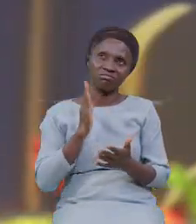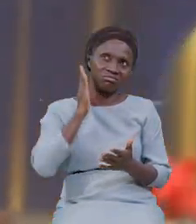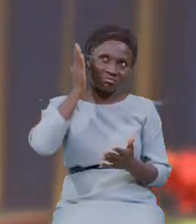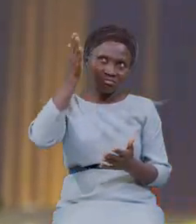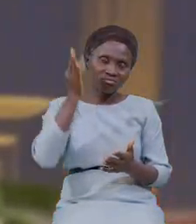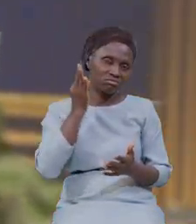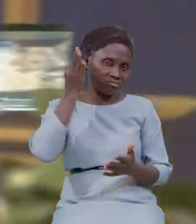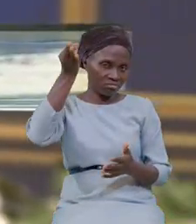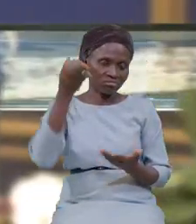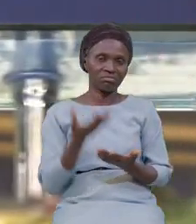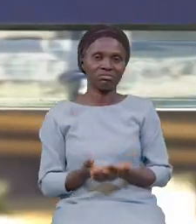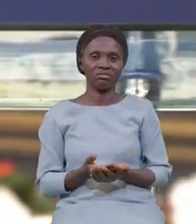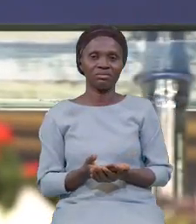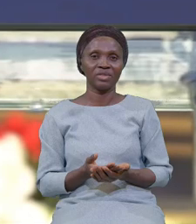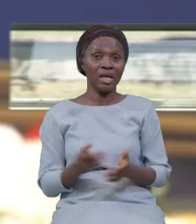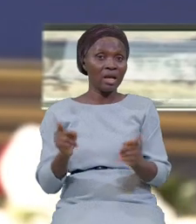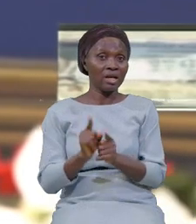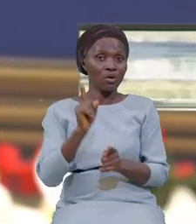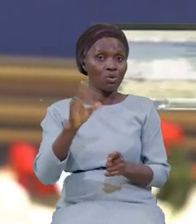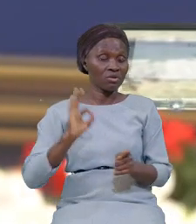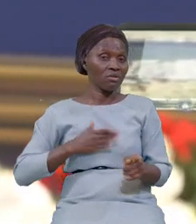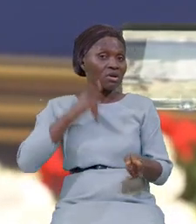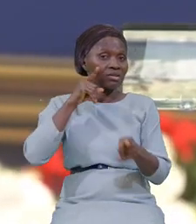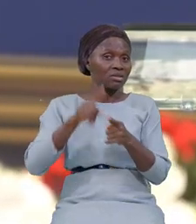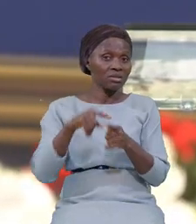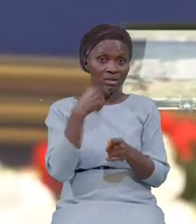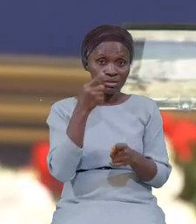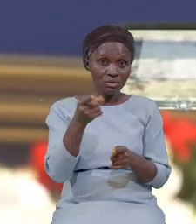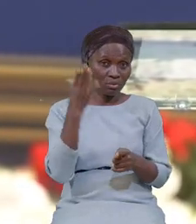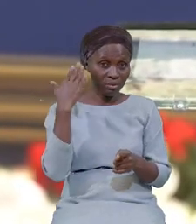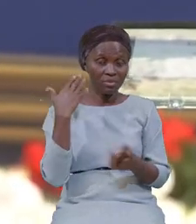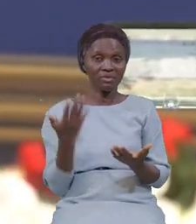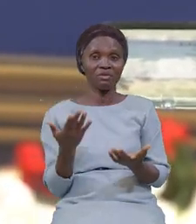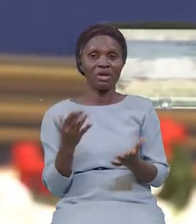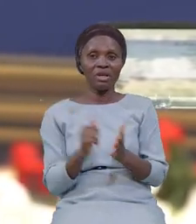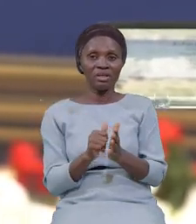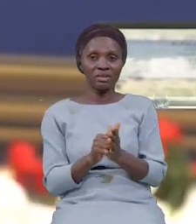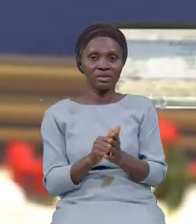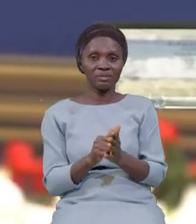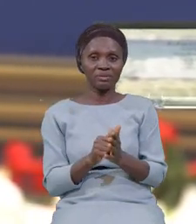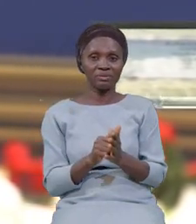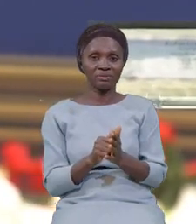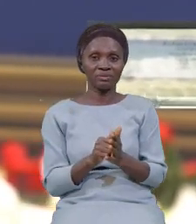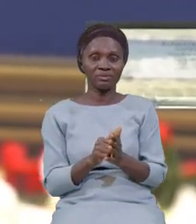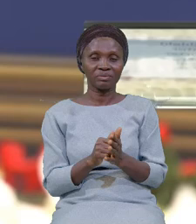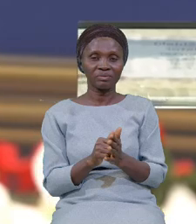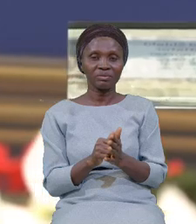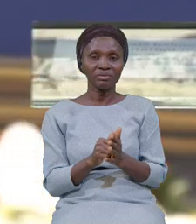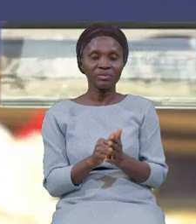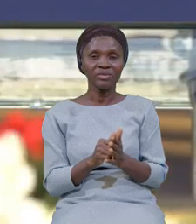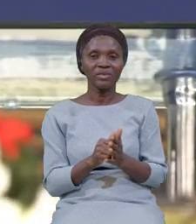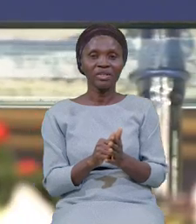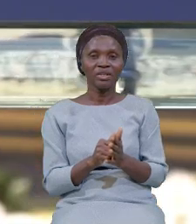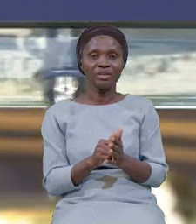mentioned, and in the U.S. where there was segregation between the whites and the blacks.